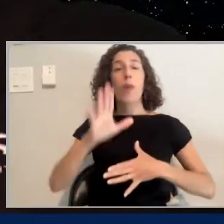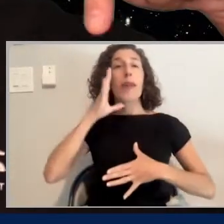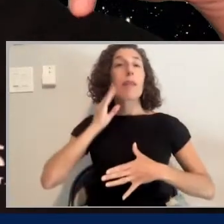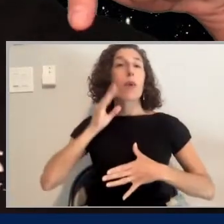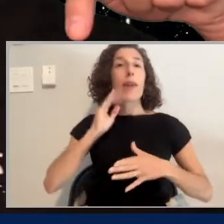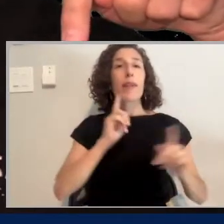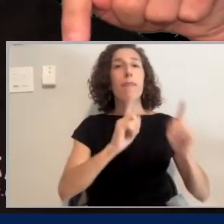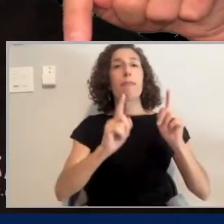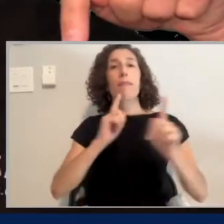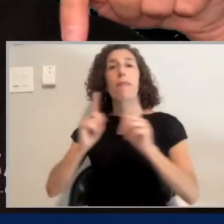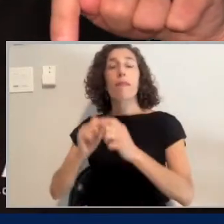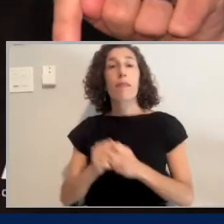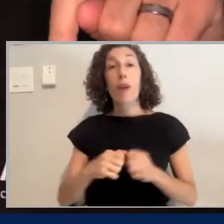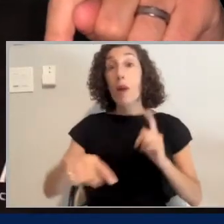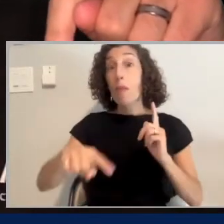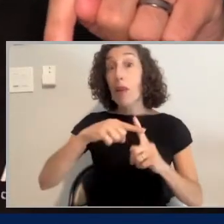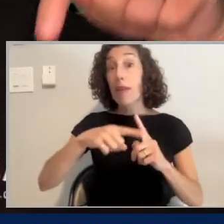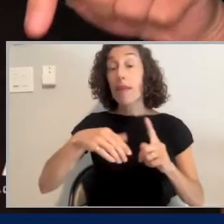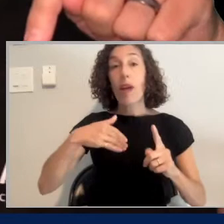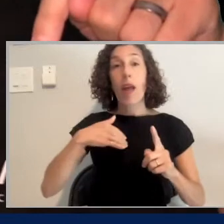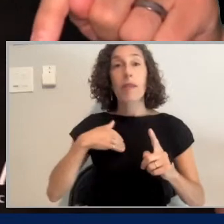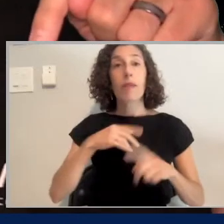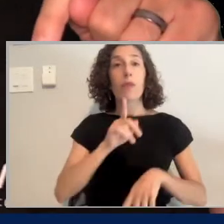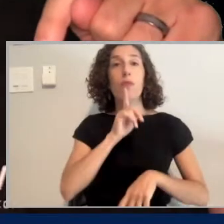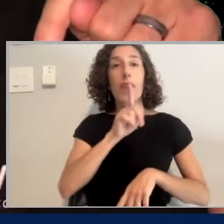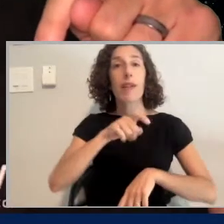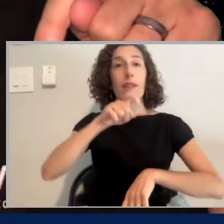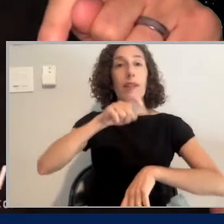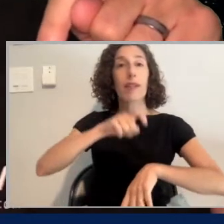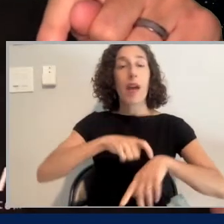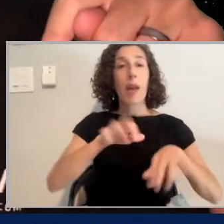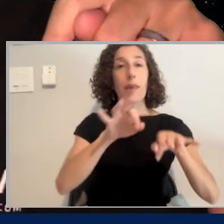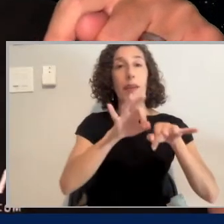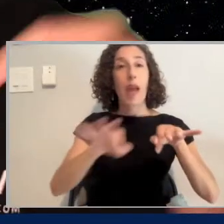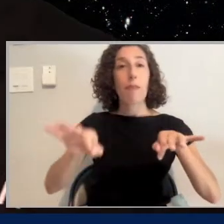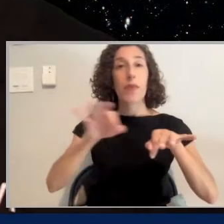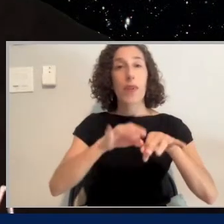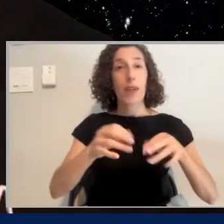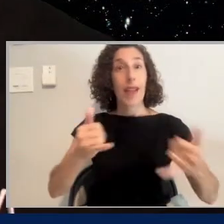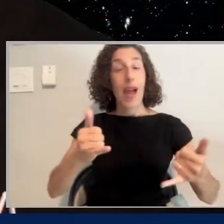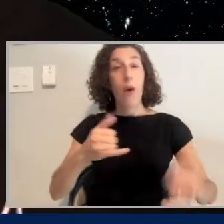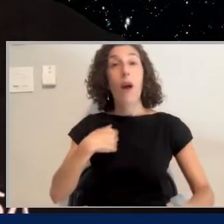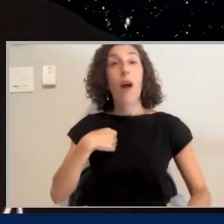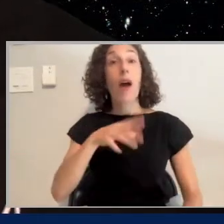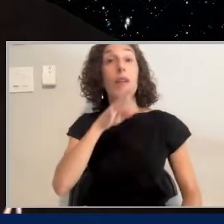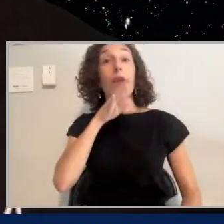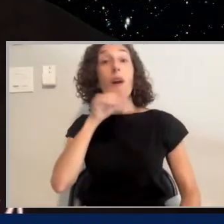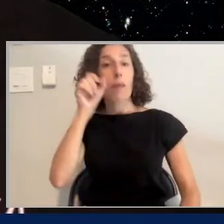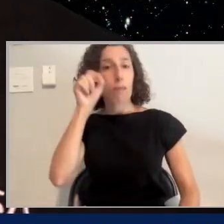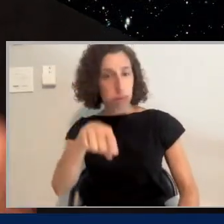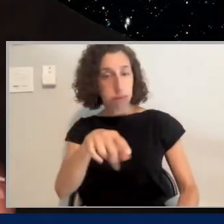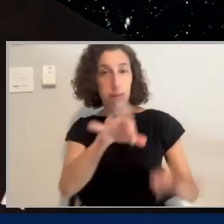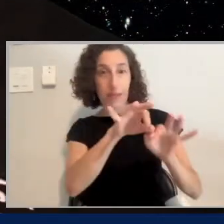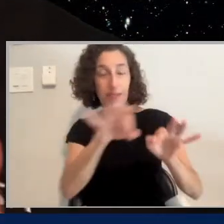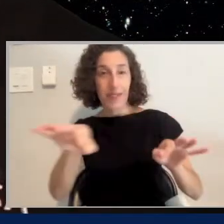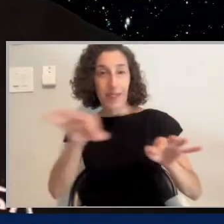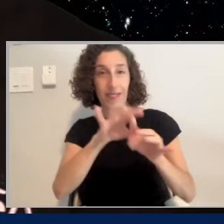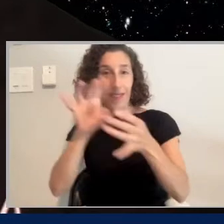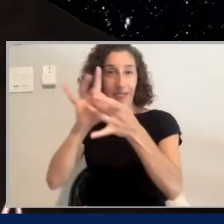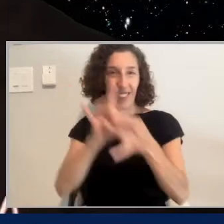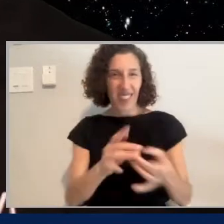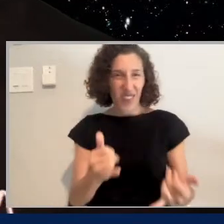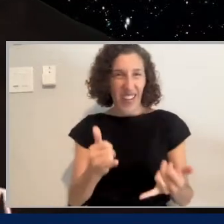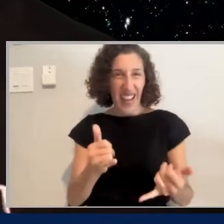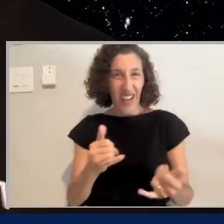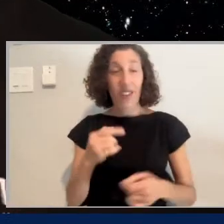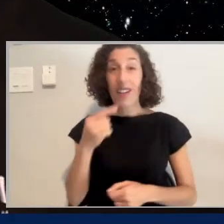captioning that's happening, like literally whatever I say will appear in that box because someone is there listening to me, pity them a little bit, and typing what I